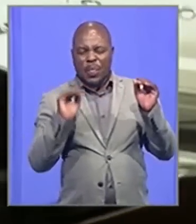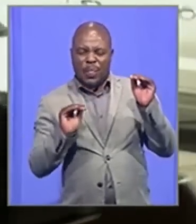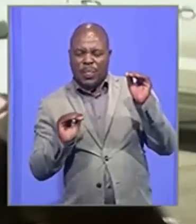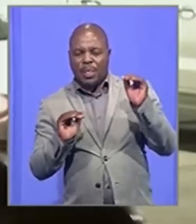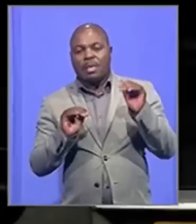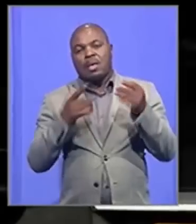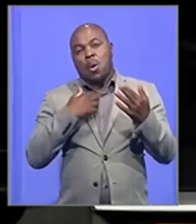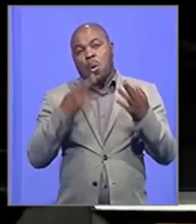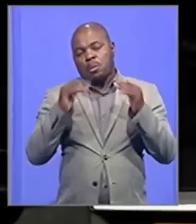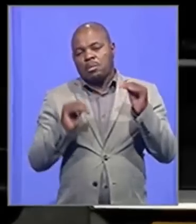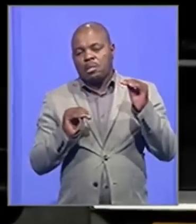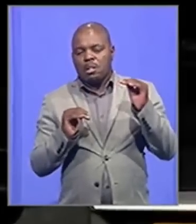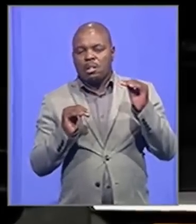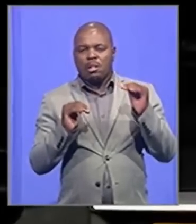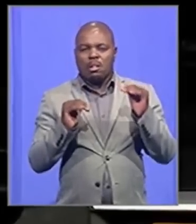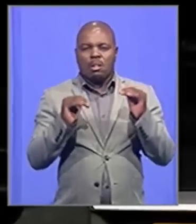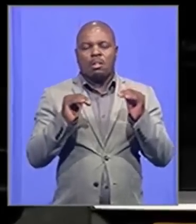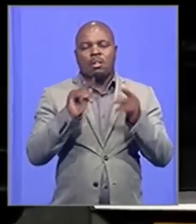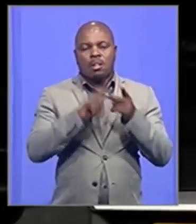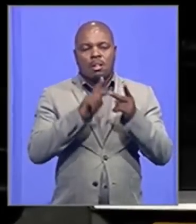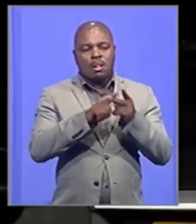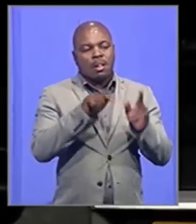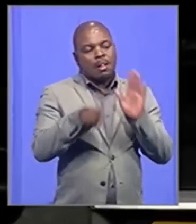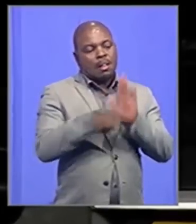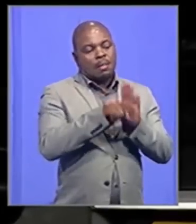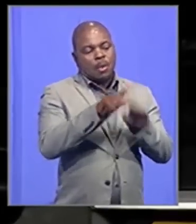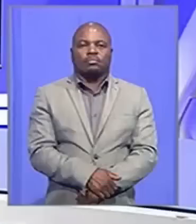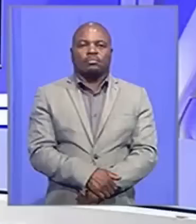gore e tla tsetsepela le go se ame ditlhwatlhwa.